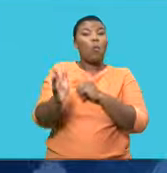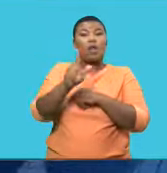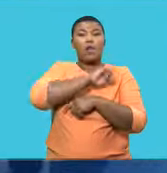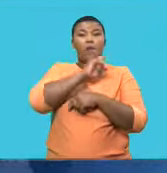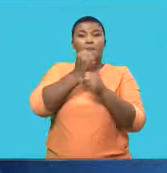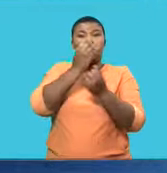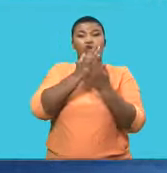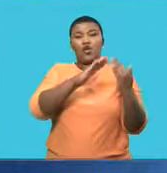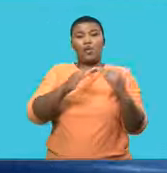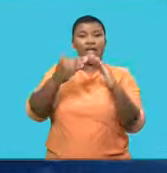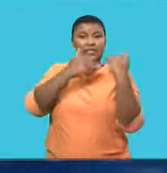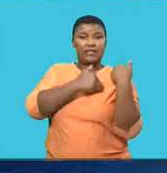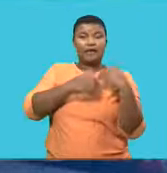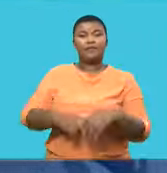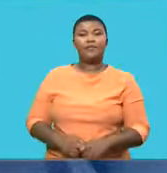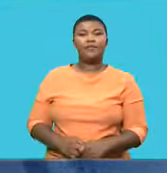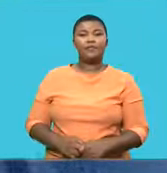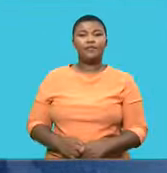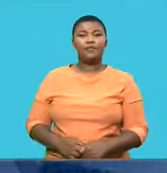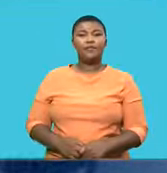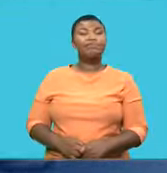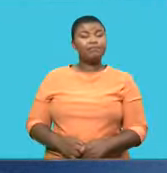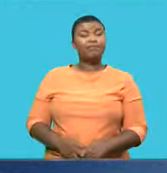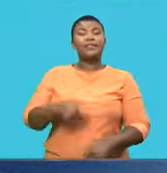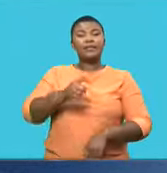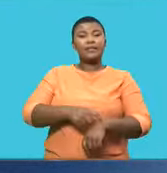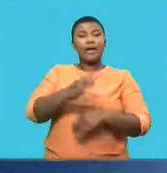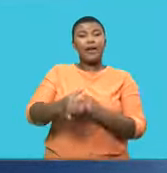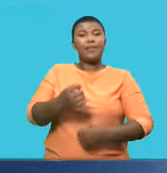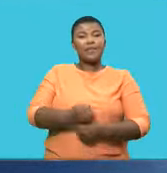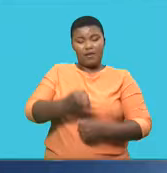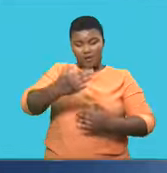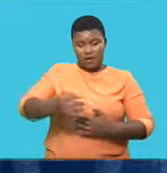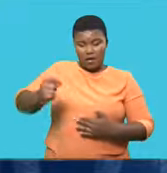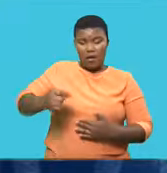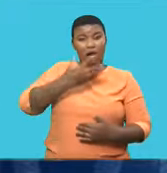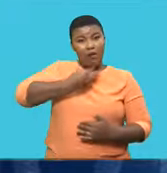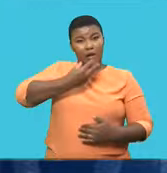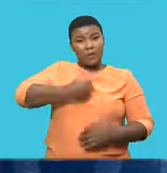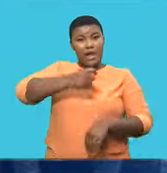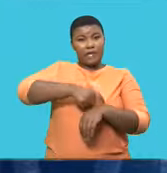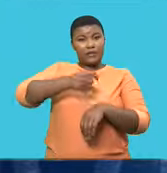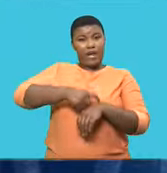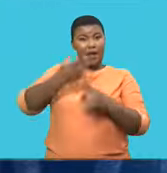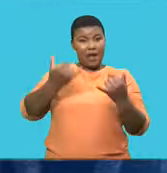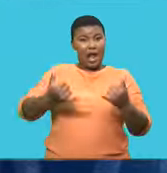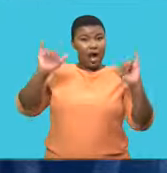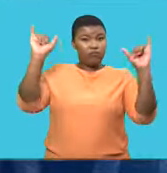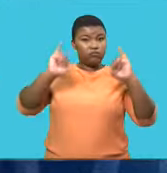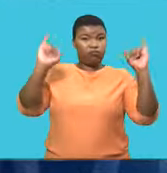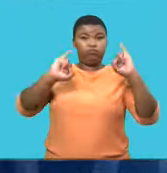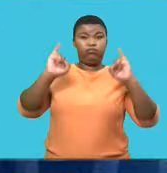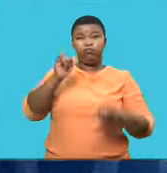sonke isikhathi. During this time of the year, we expect ukuthi ama-criminals abe daring, and already they are